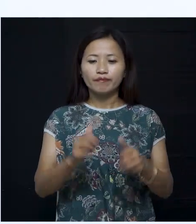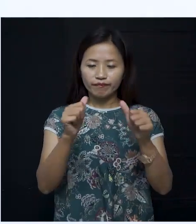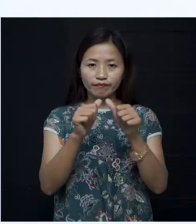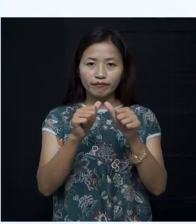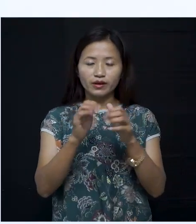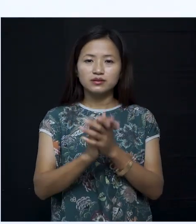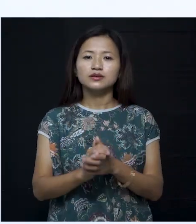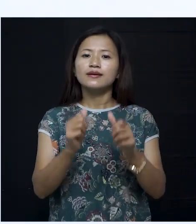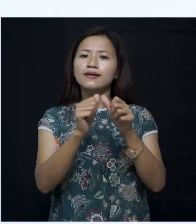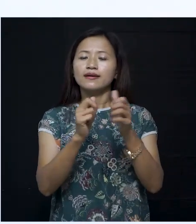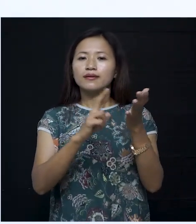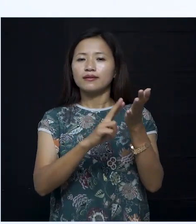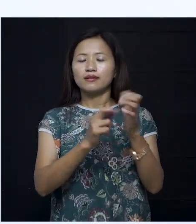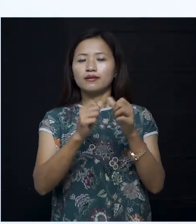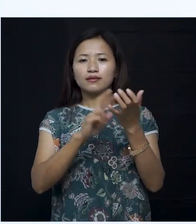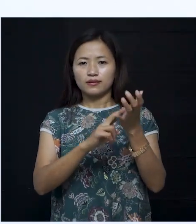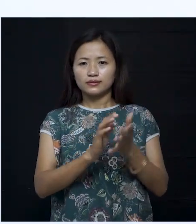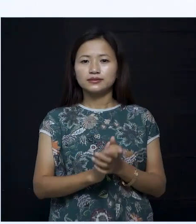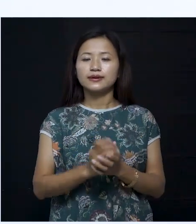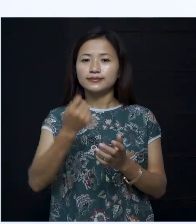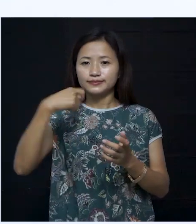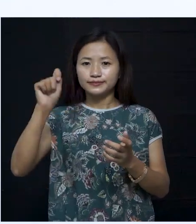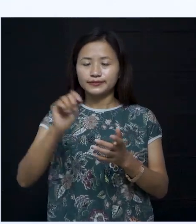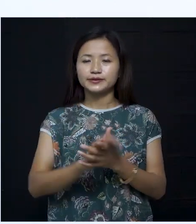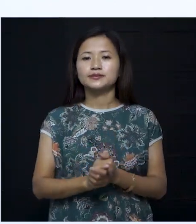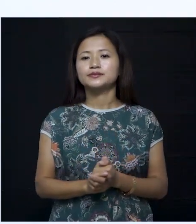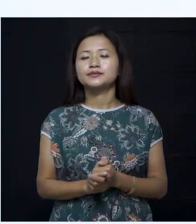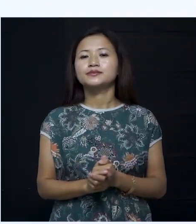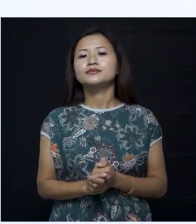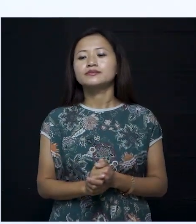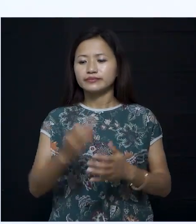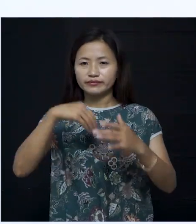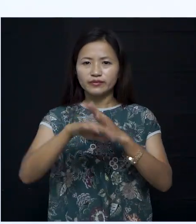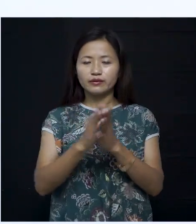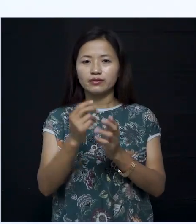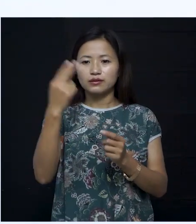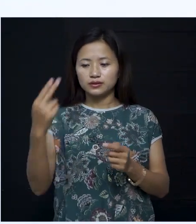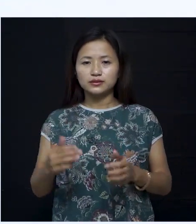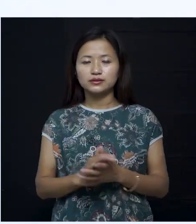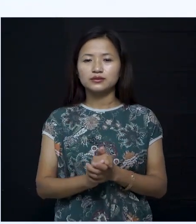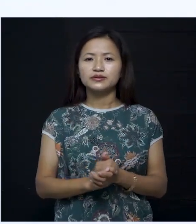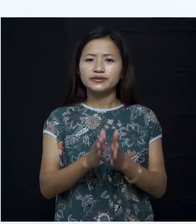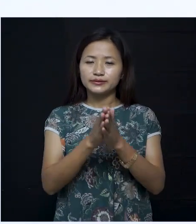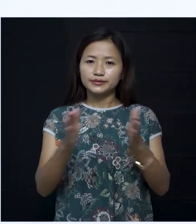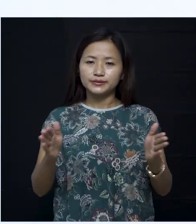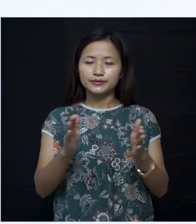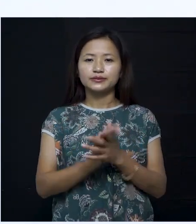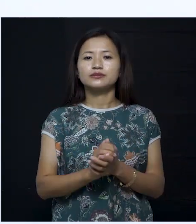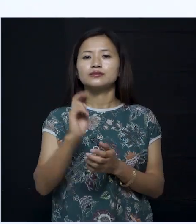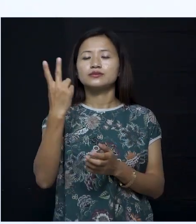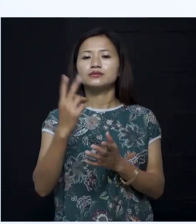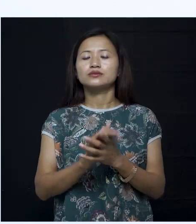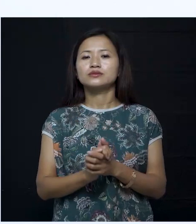a and the. Okay, and even in articles, you can divide it into